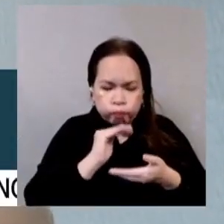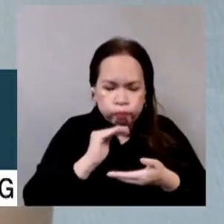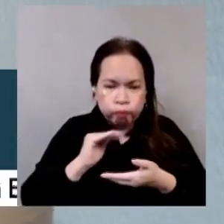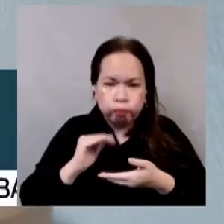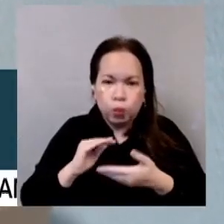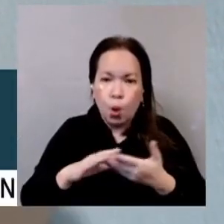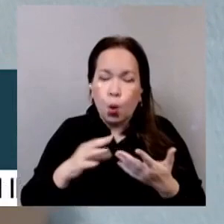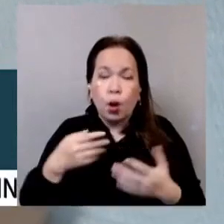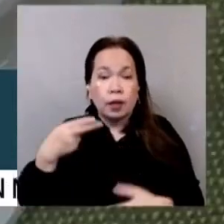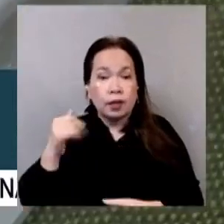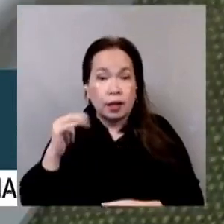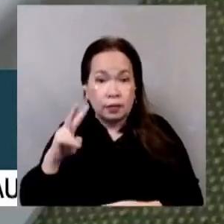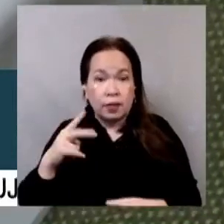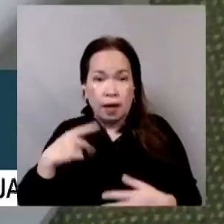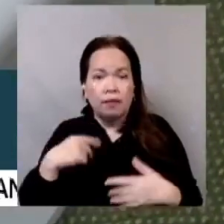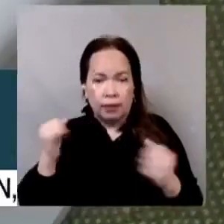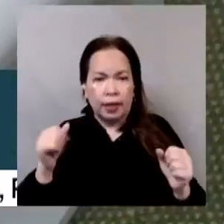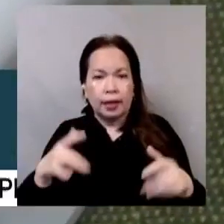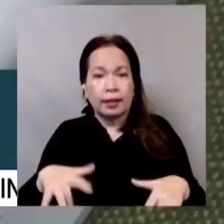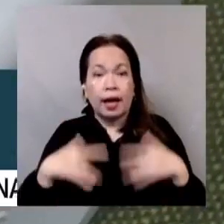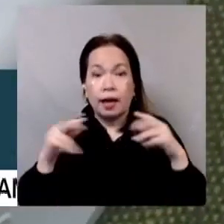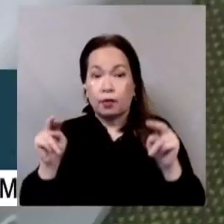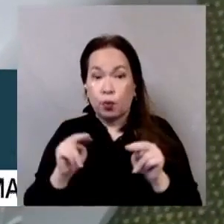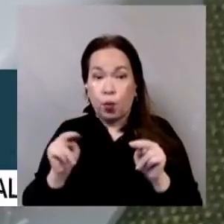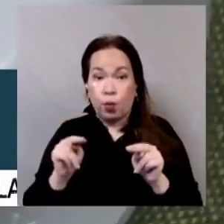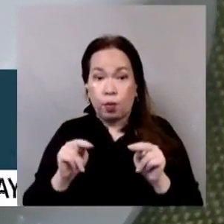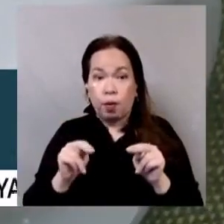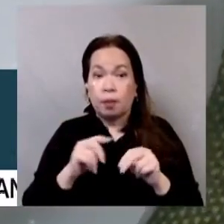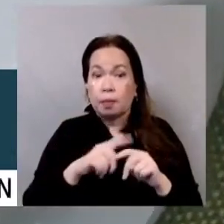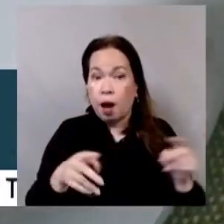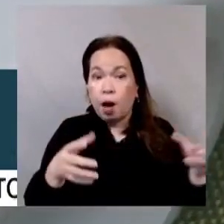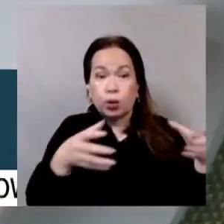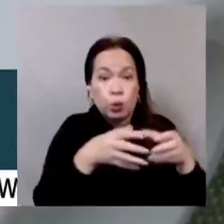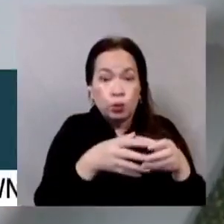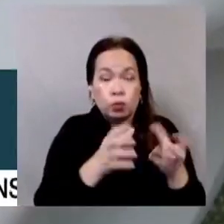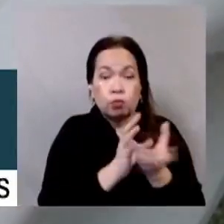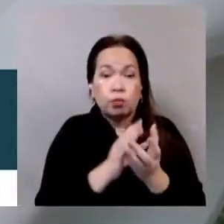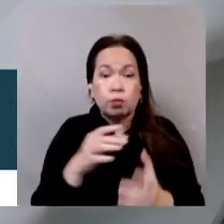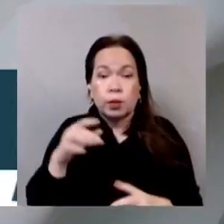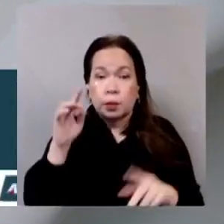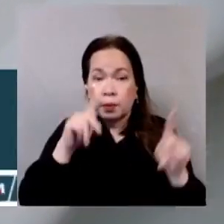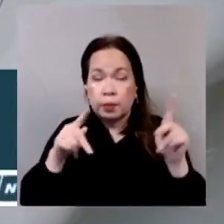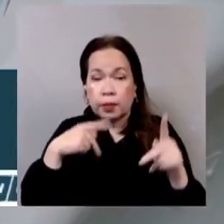lead a normal life. But the PLHIV community in the Philippines